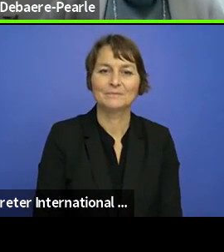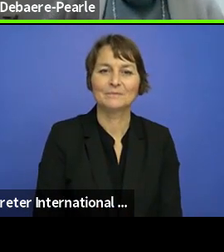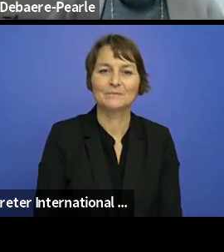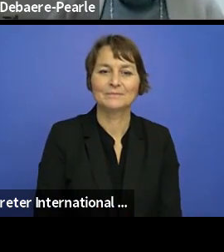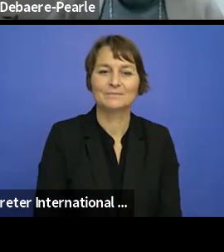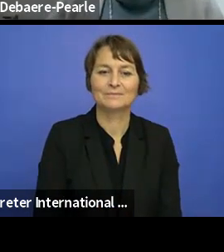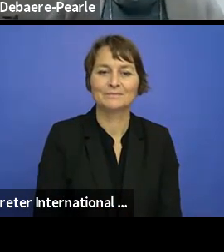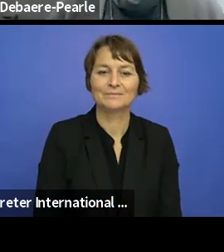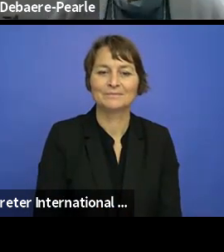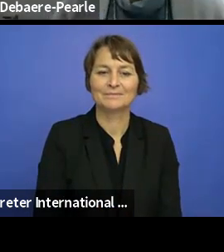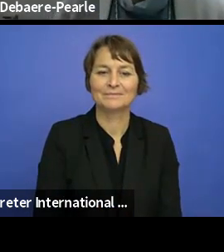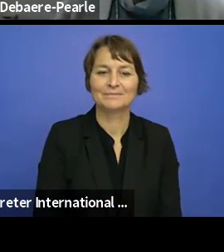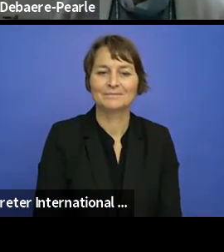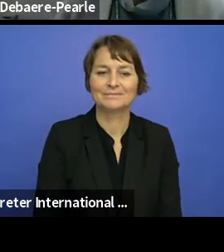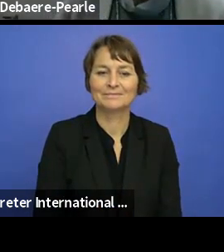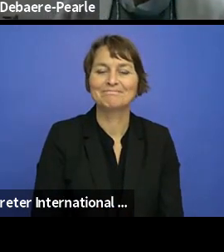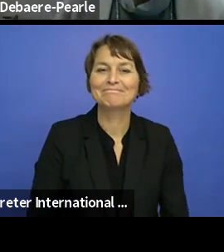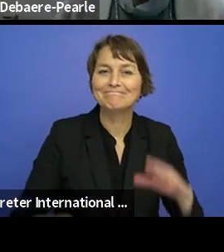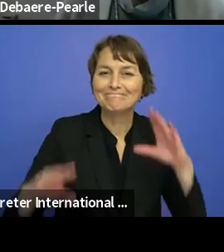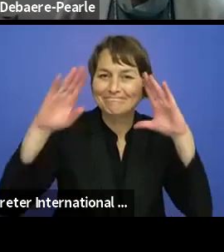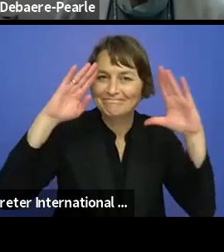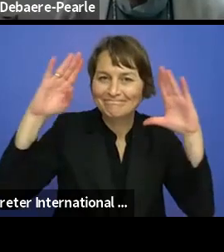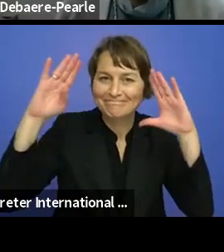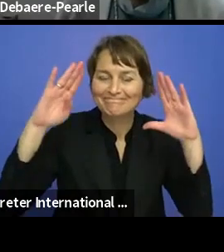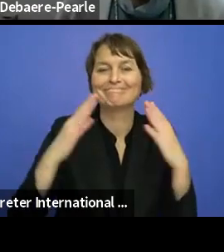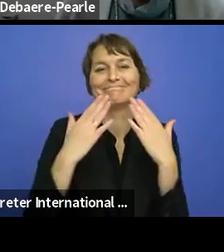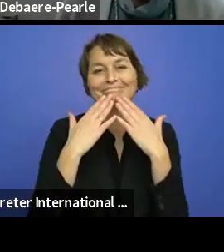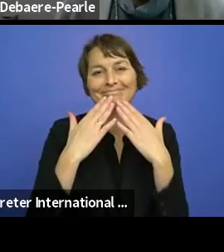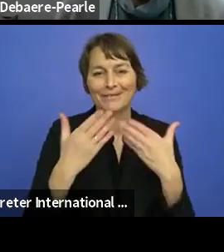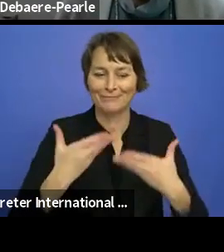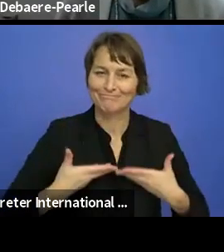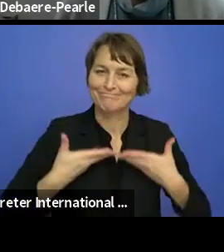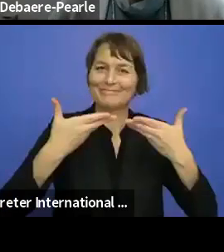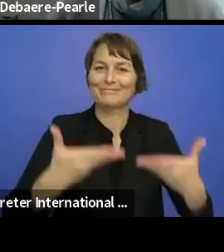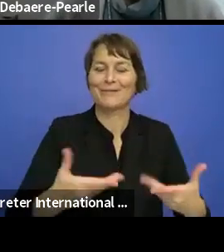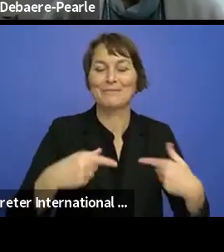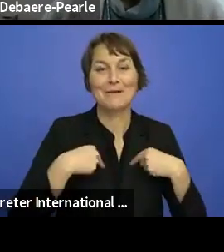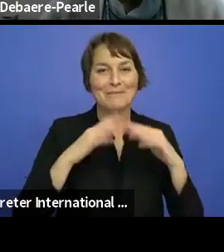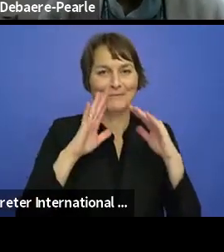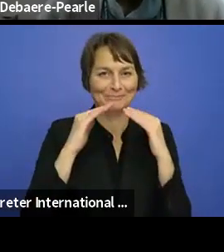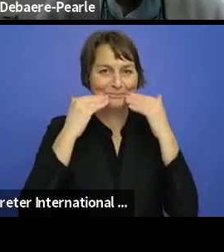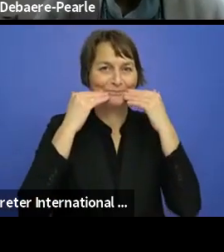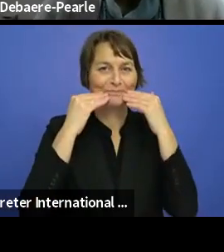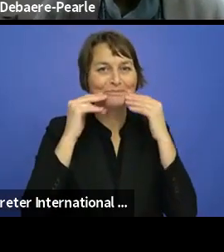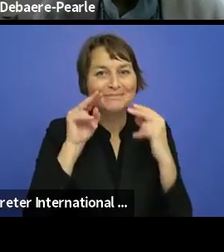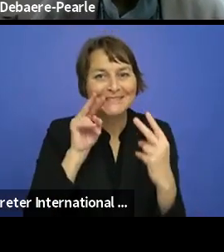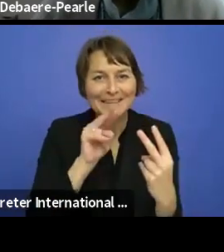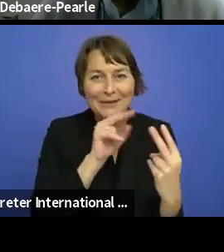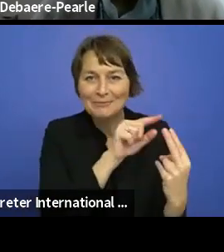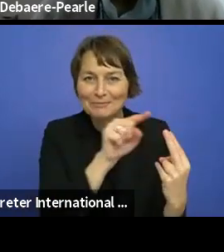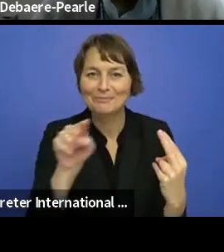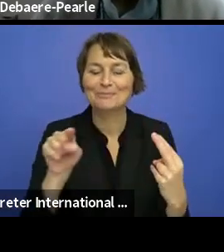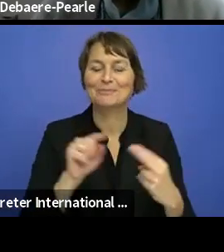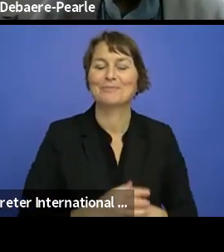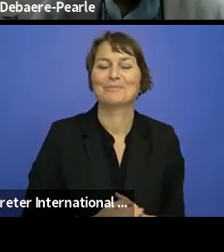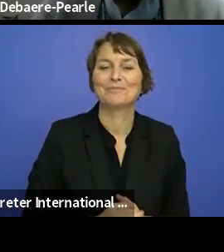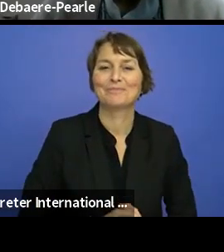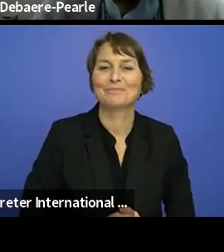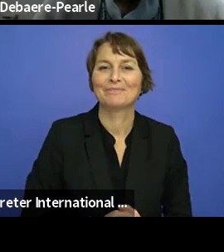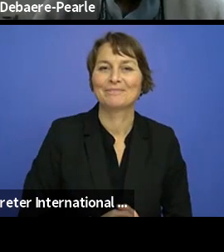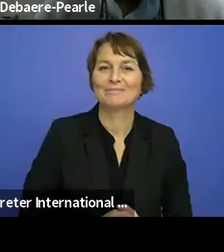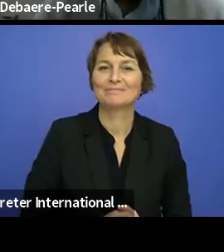Hello. First, I would like to thank you for your invitation. I'm very pleased to see you, and I'm very pleased to see